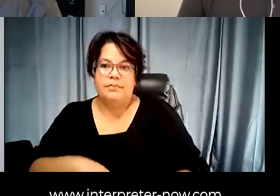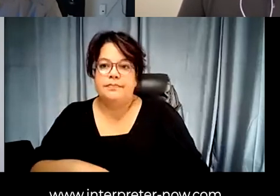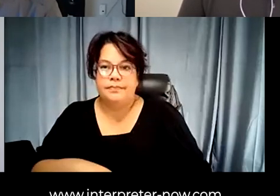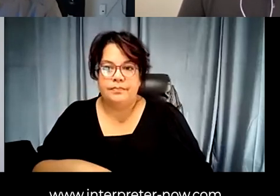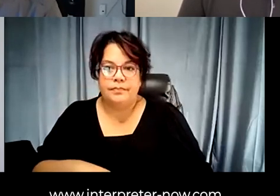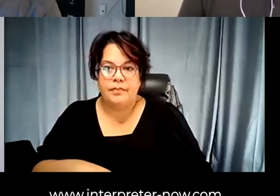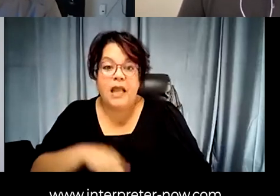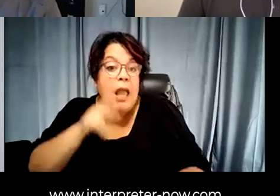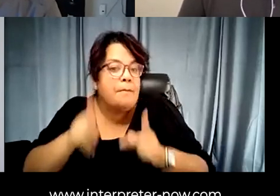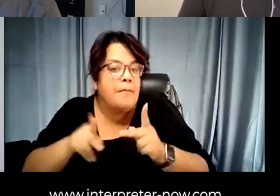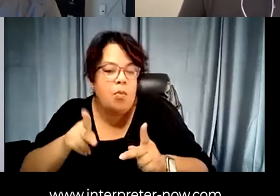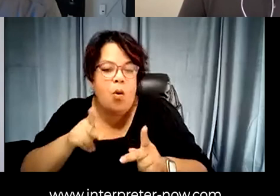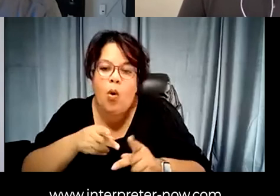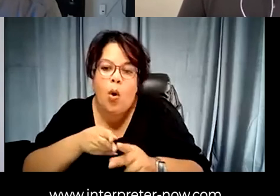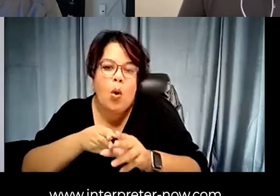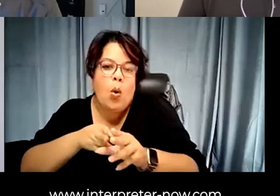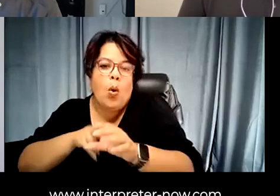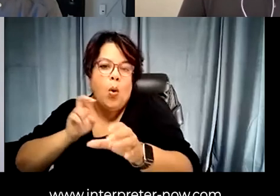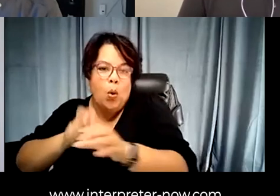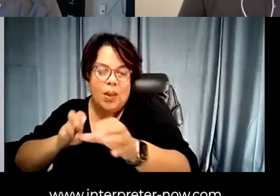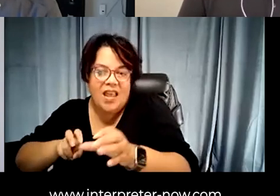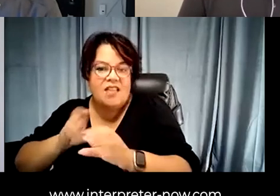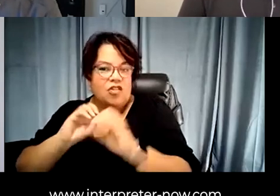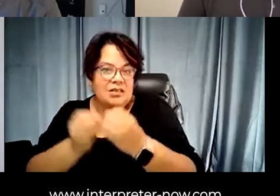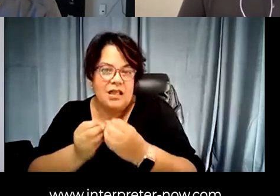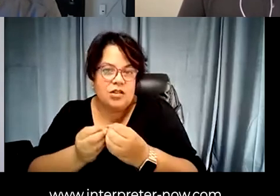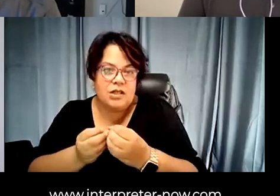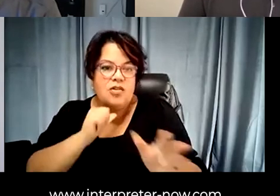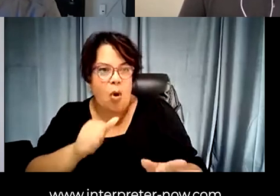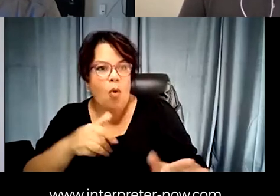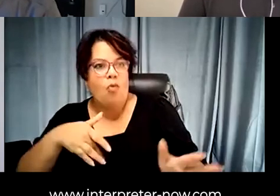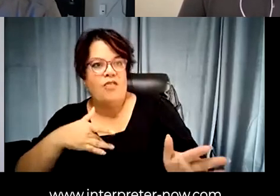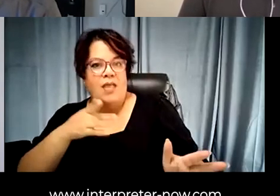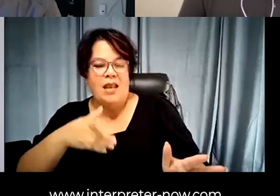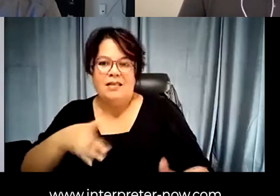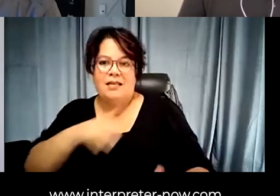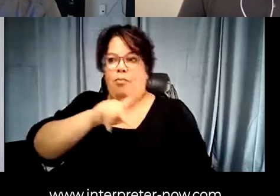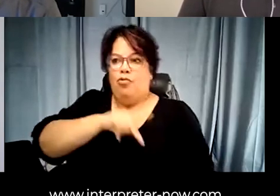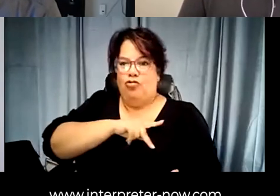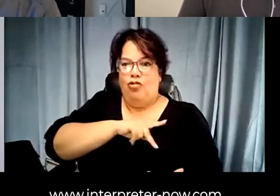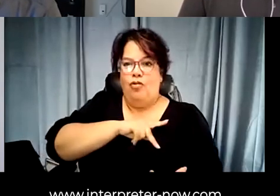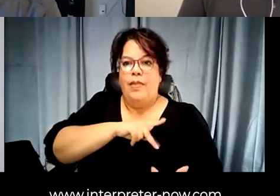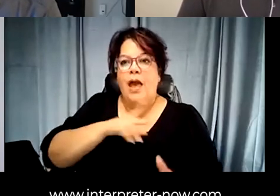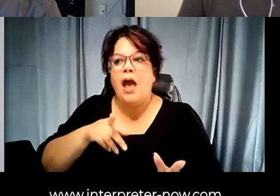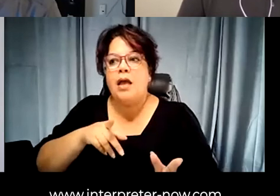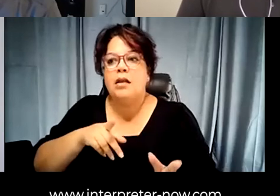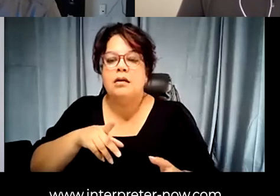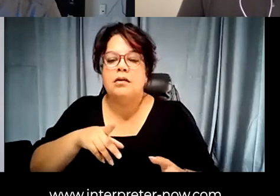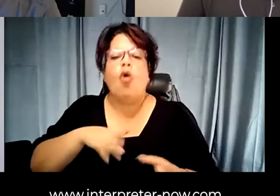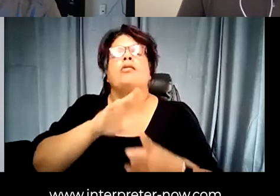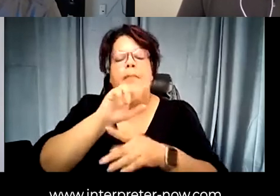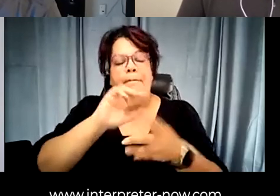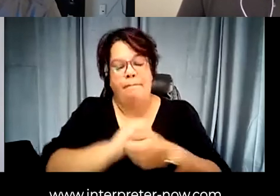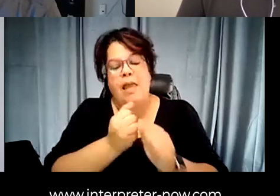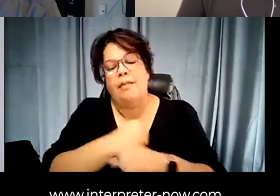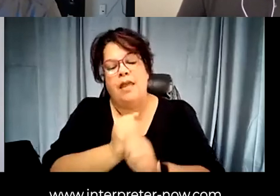people are going to leave organizations, point blank period. So don't make it a toxic experience that makes them talk badly once they leave. Still support them.